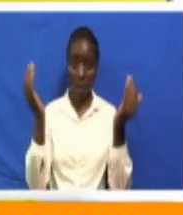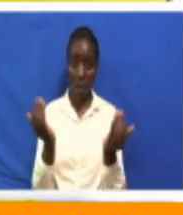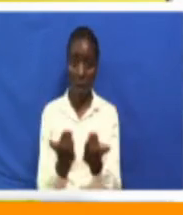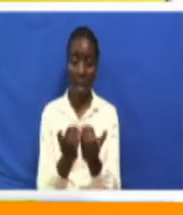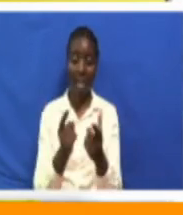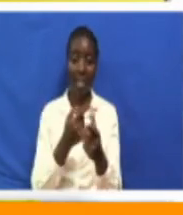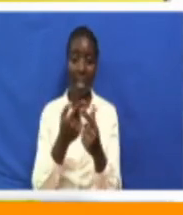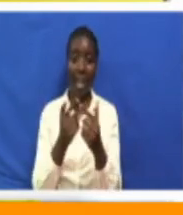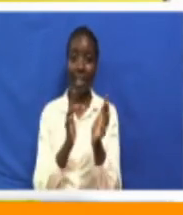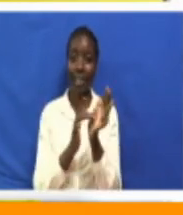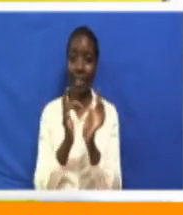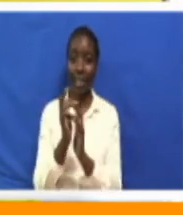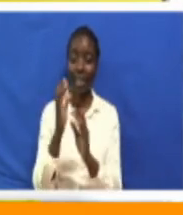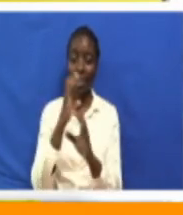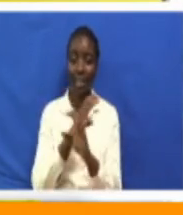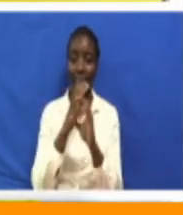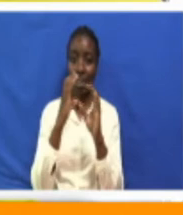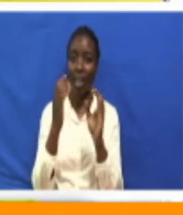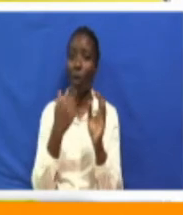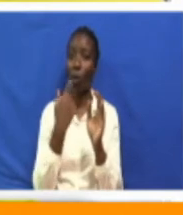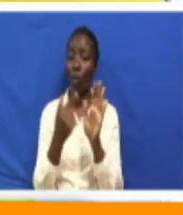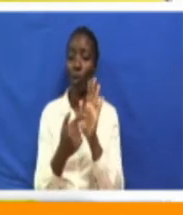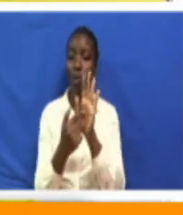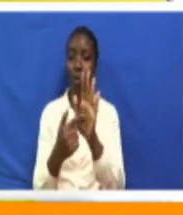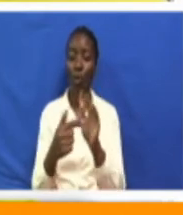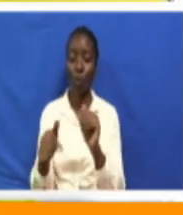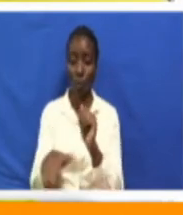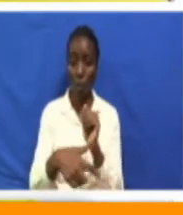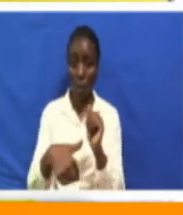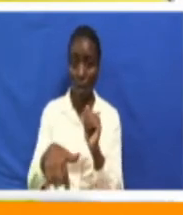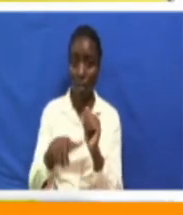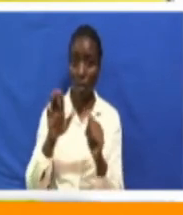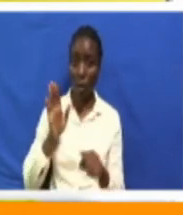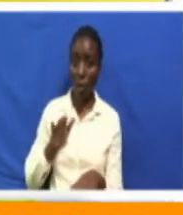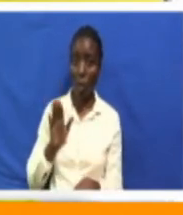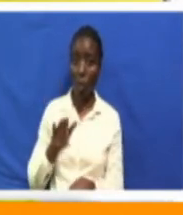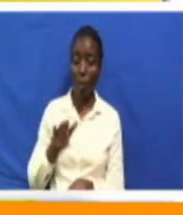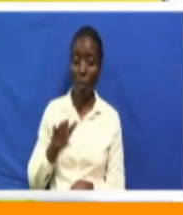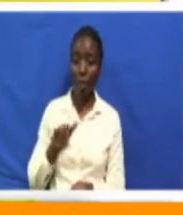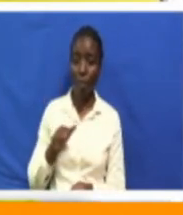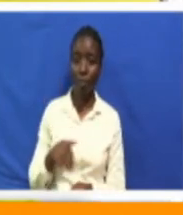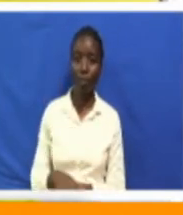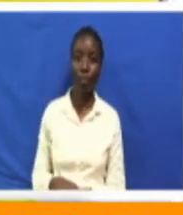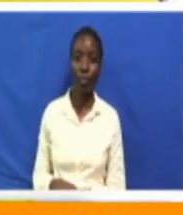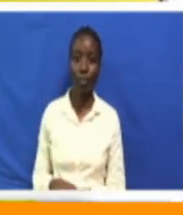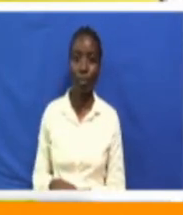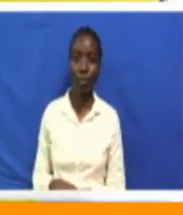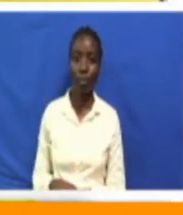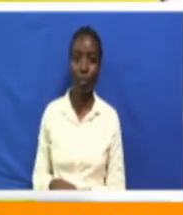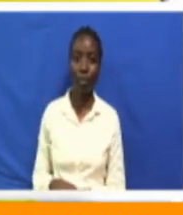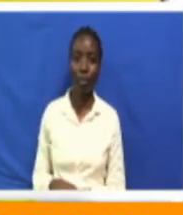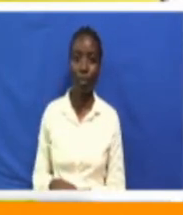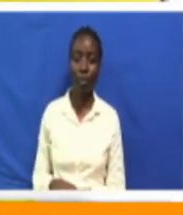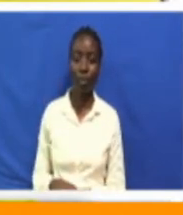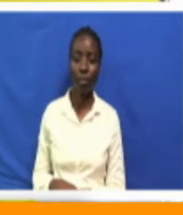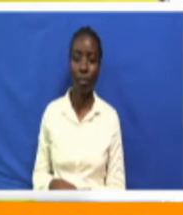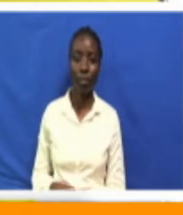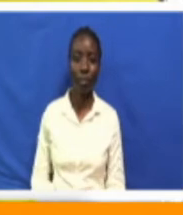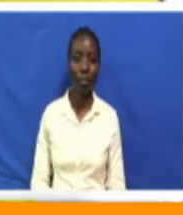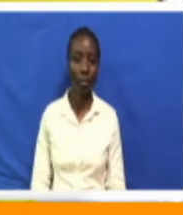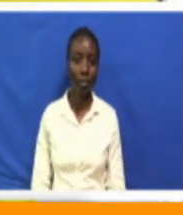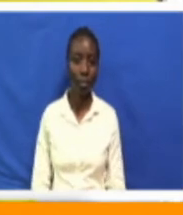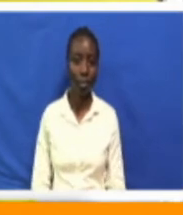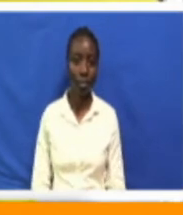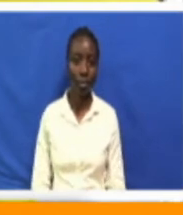Jesus Christ revealed to us what he the Messiah the one both the you or